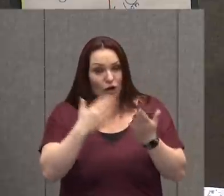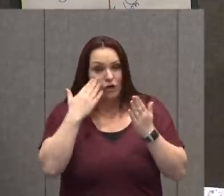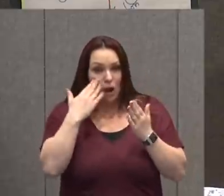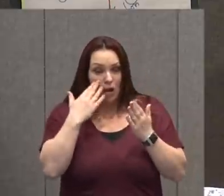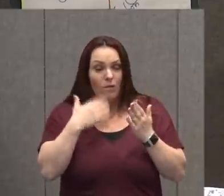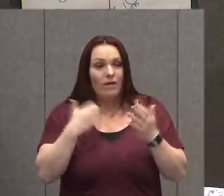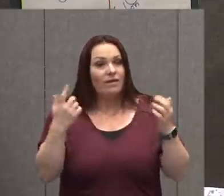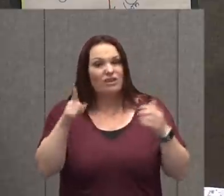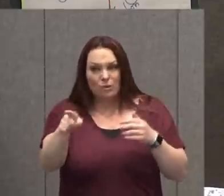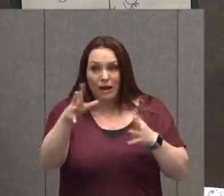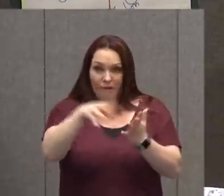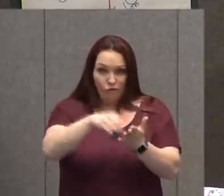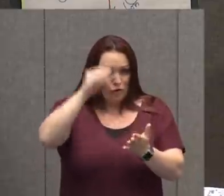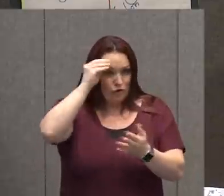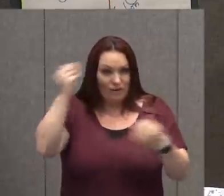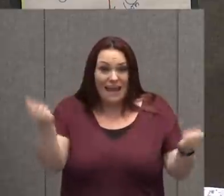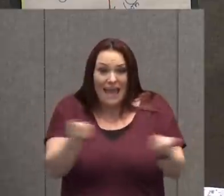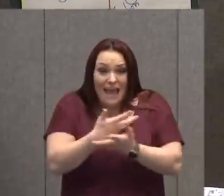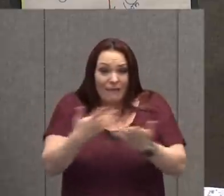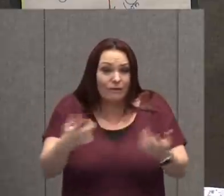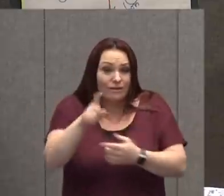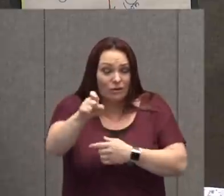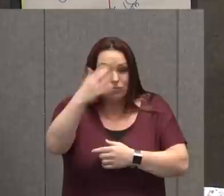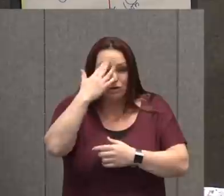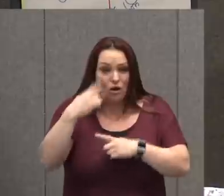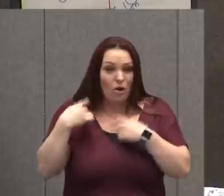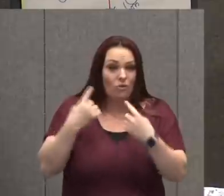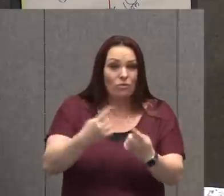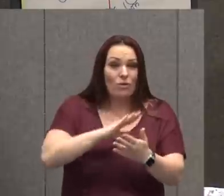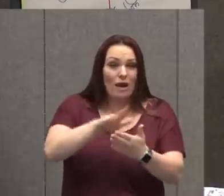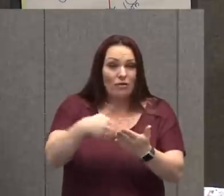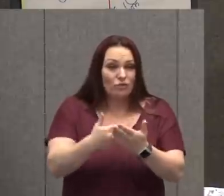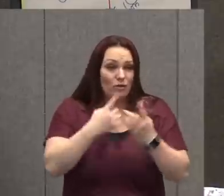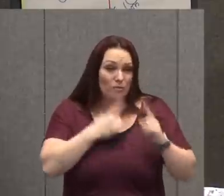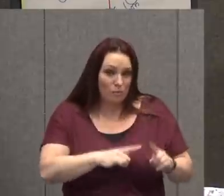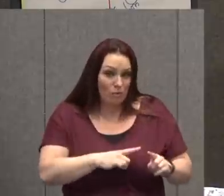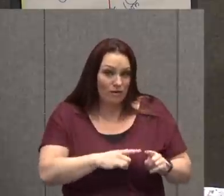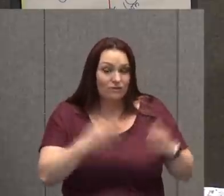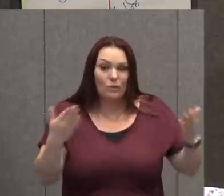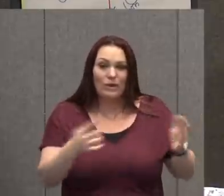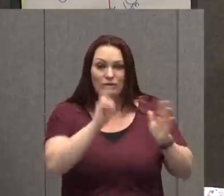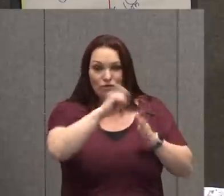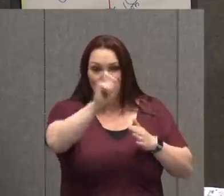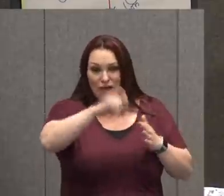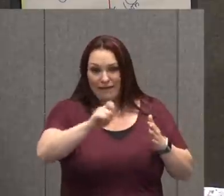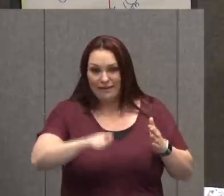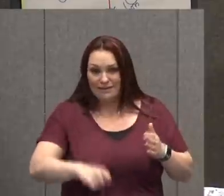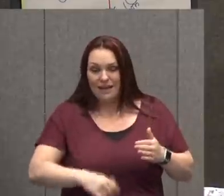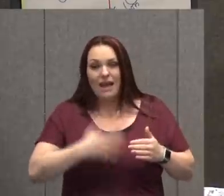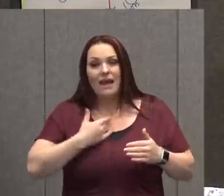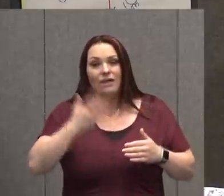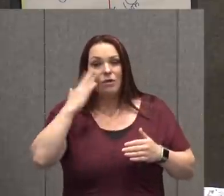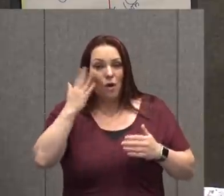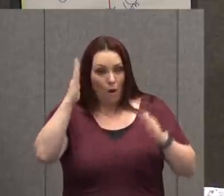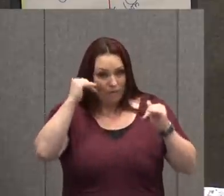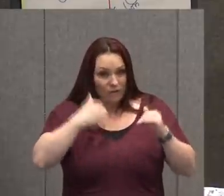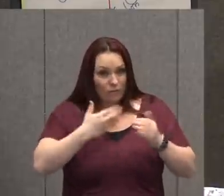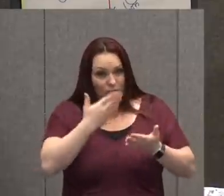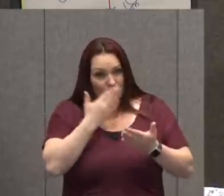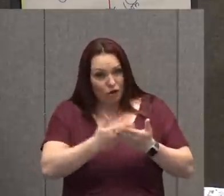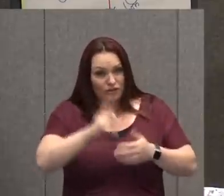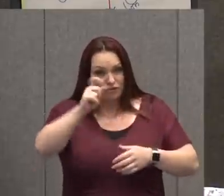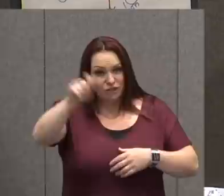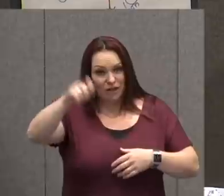your report. So here's your checklist. Hopefully we can get these all checked off, and then we'll be good to go to share our reports.